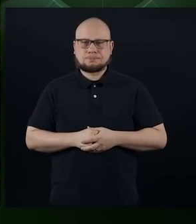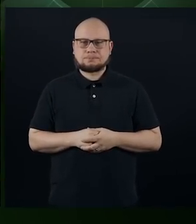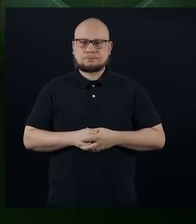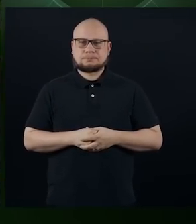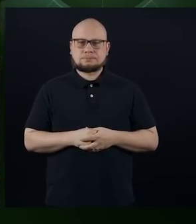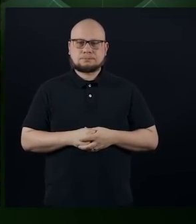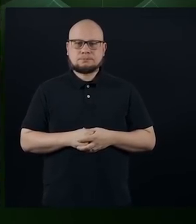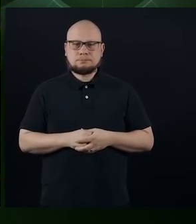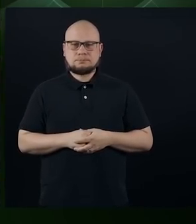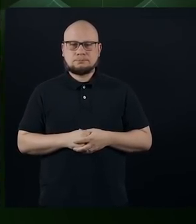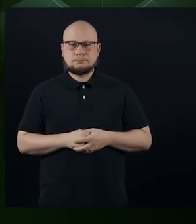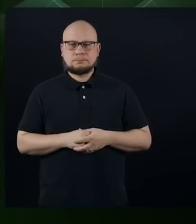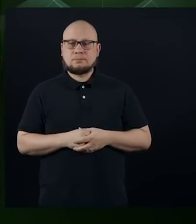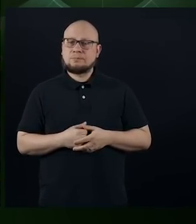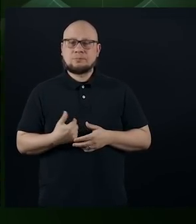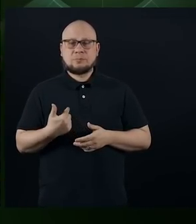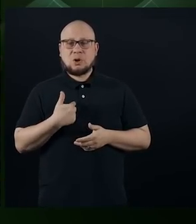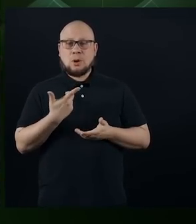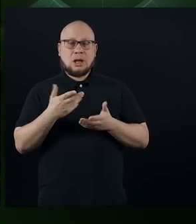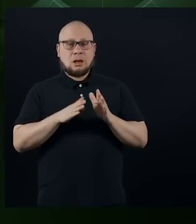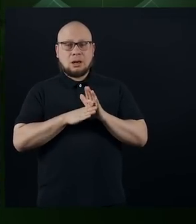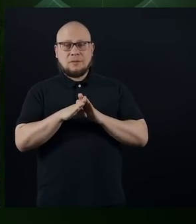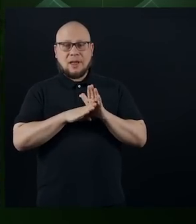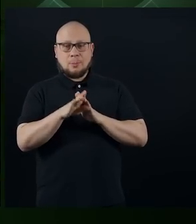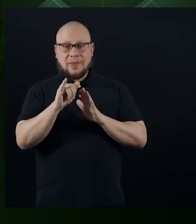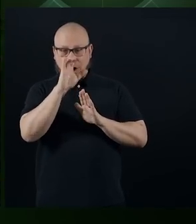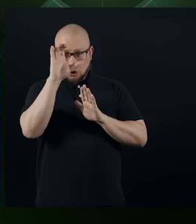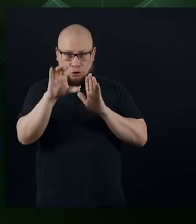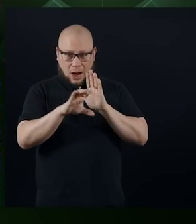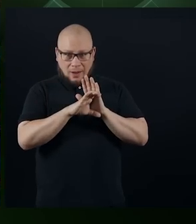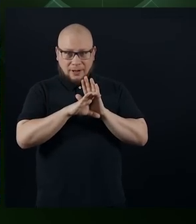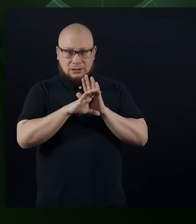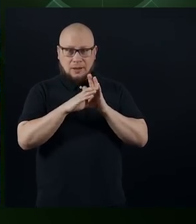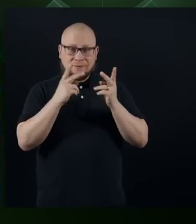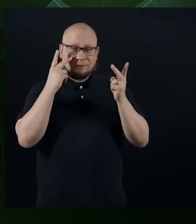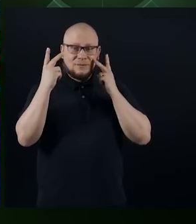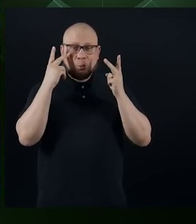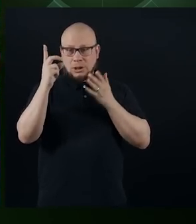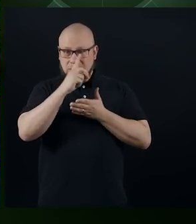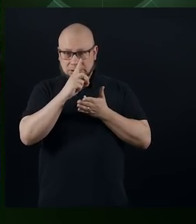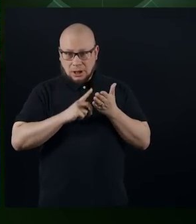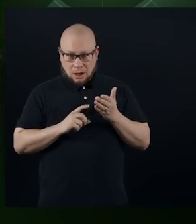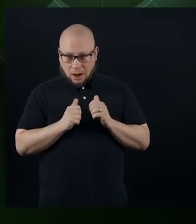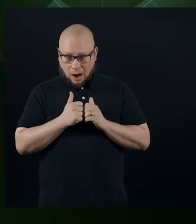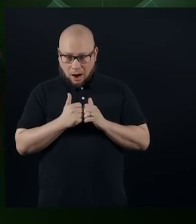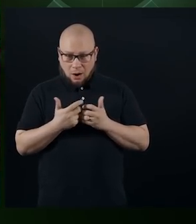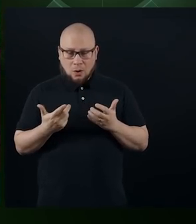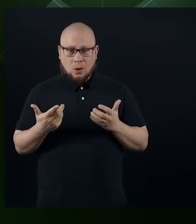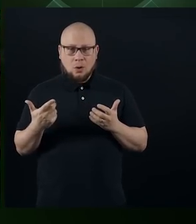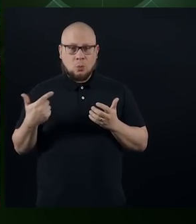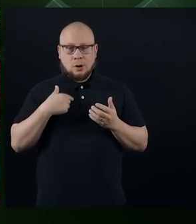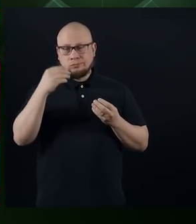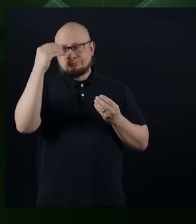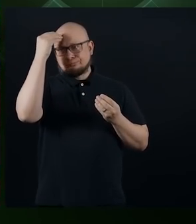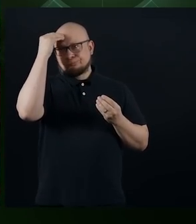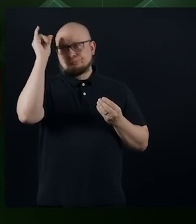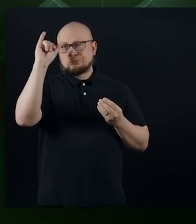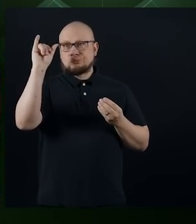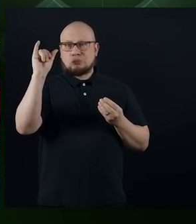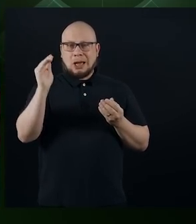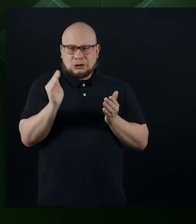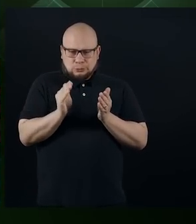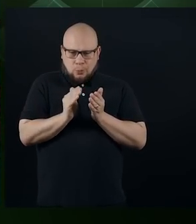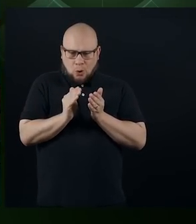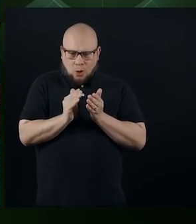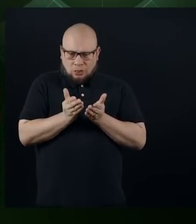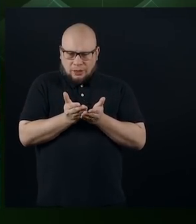started developing the visual aspect of the world, we immediately started thinking of very small